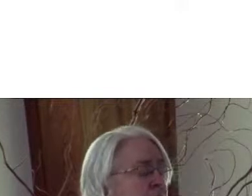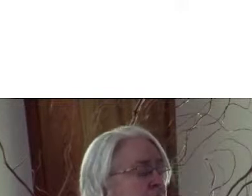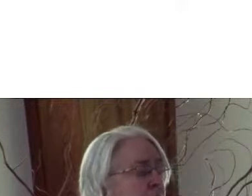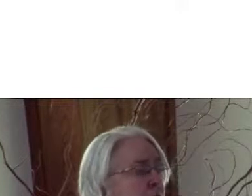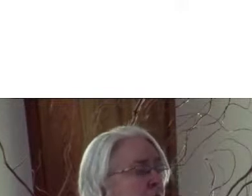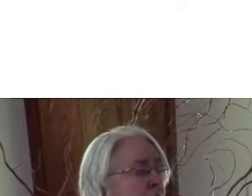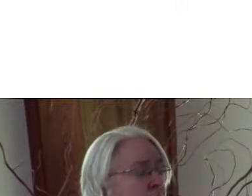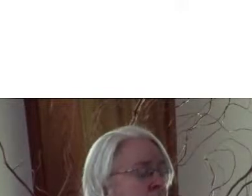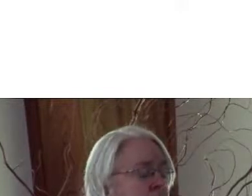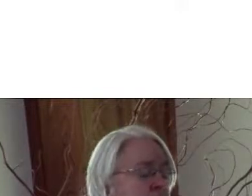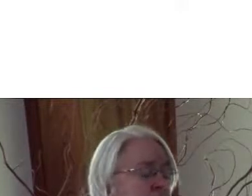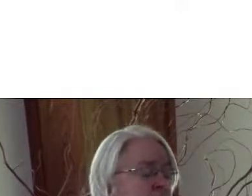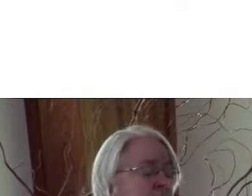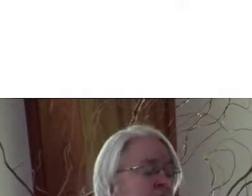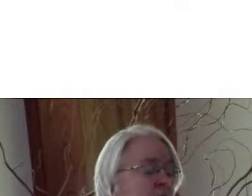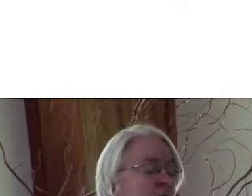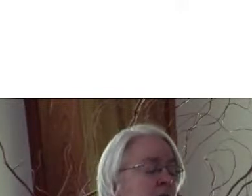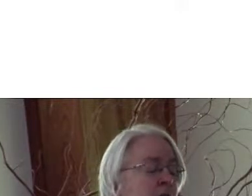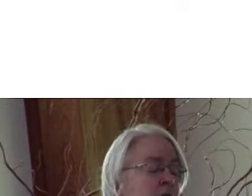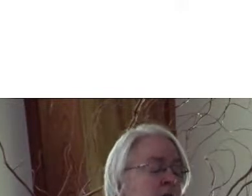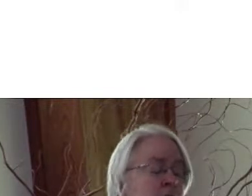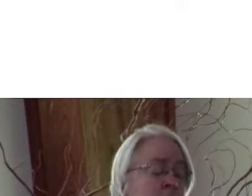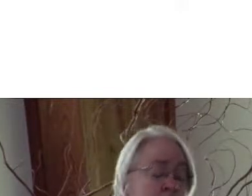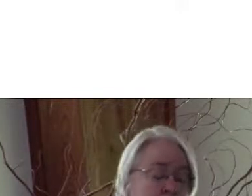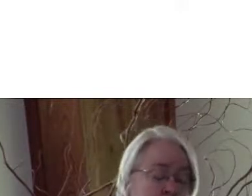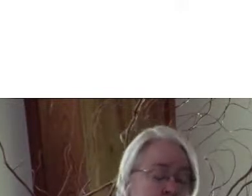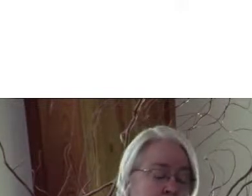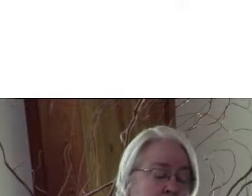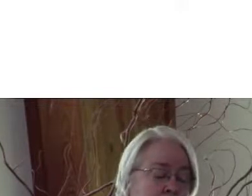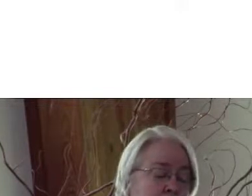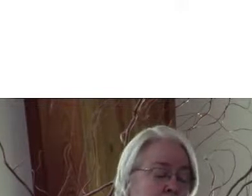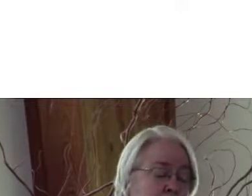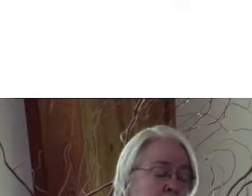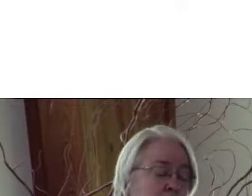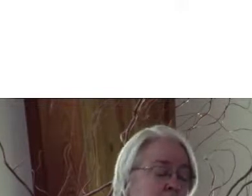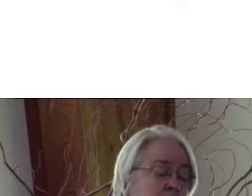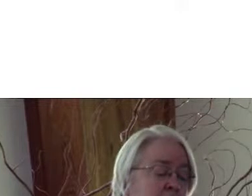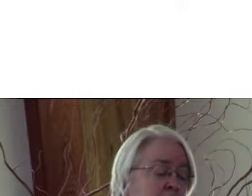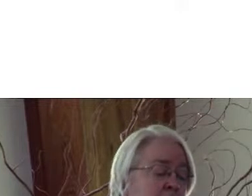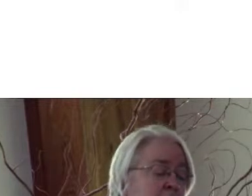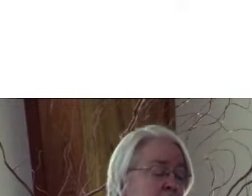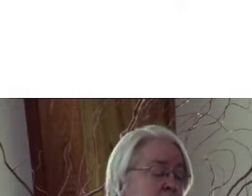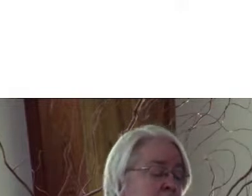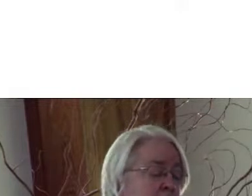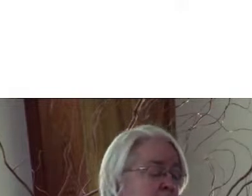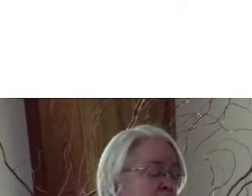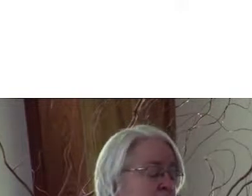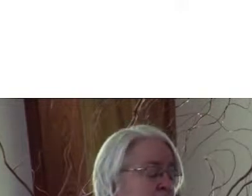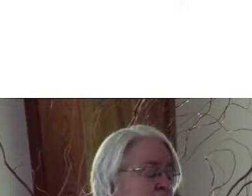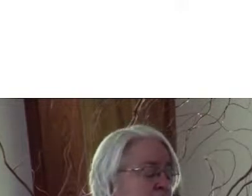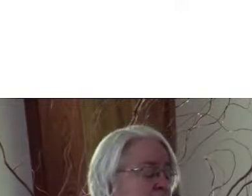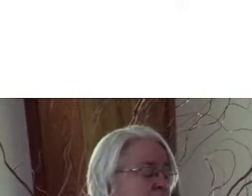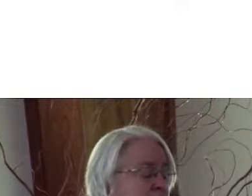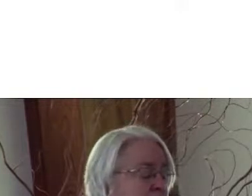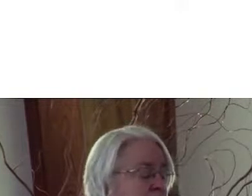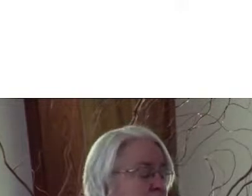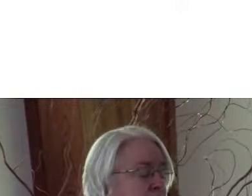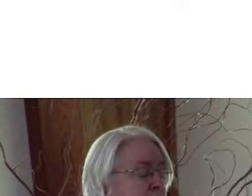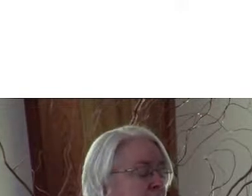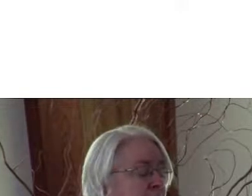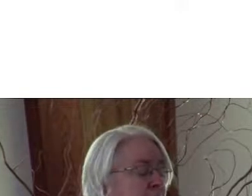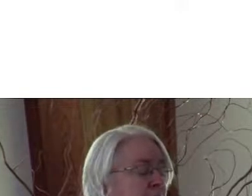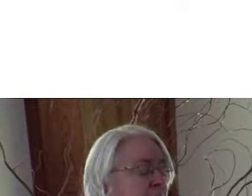the soul divine. Under every grief